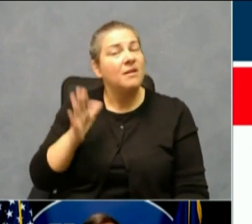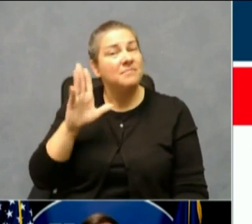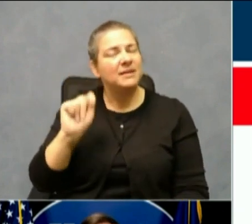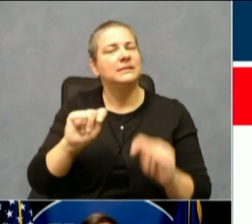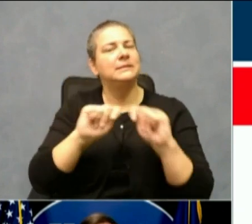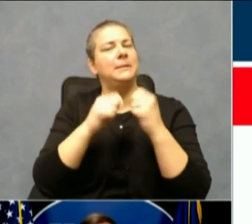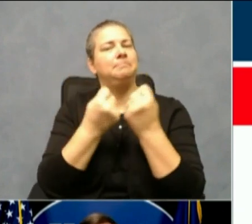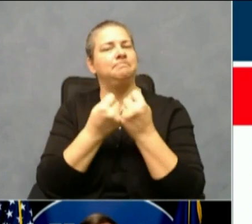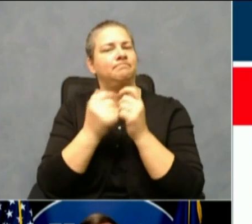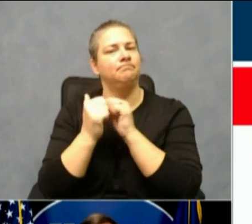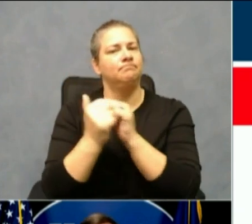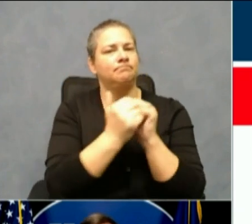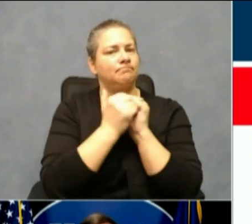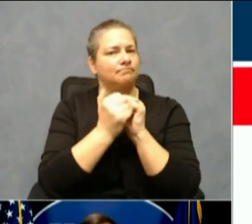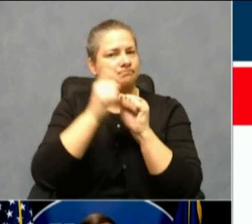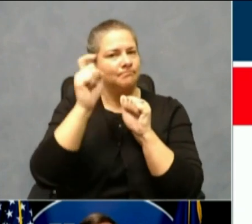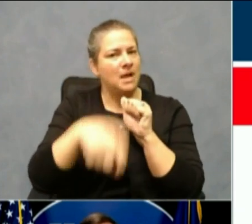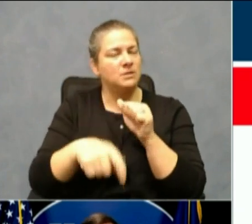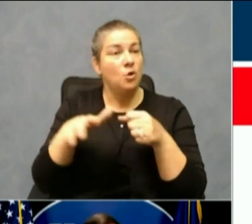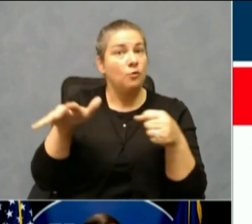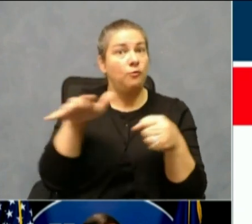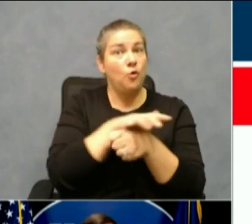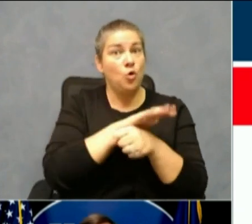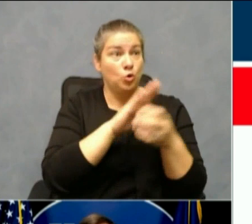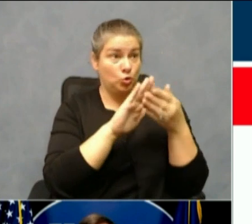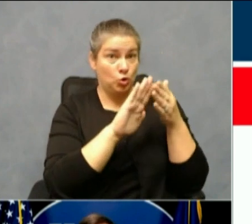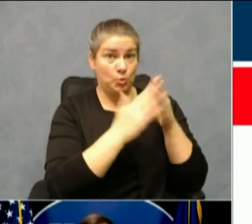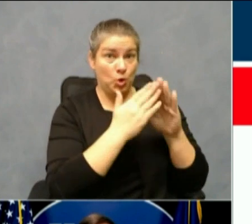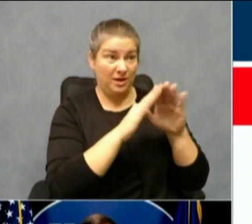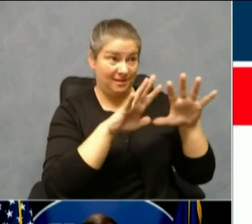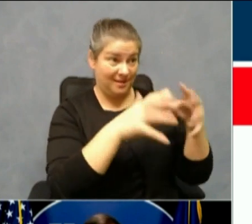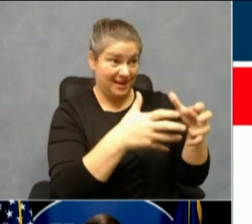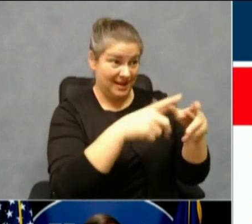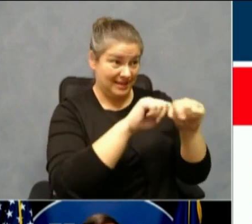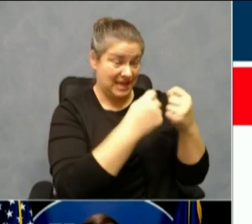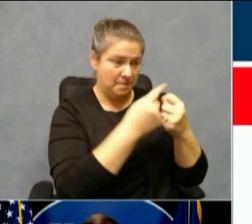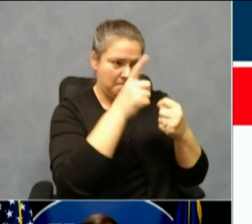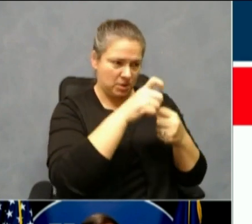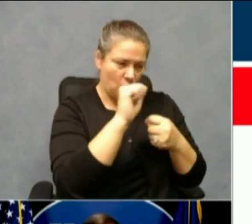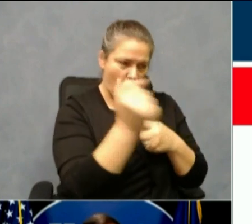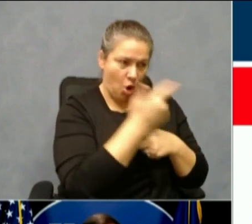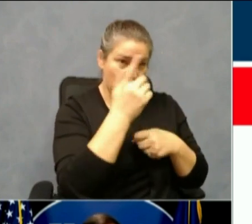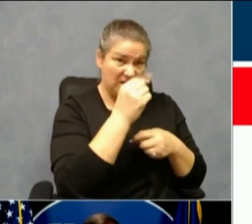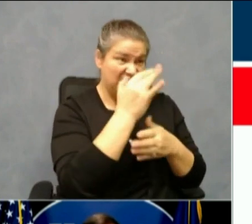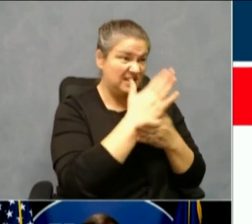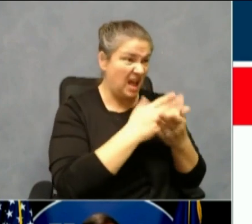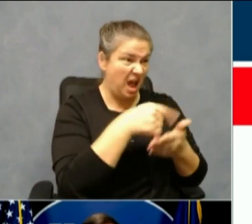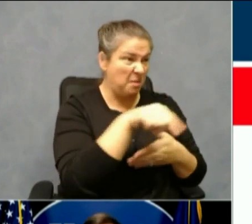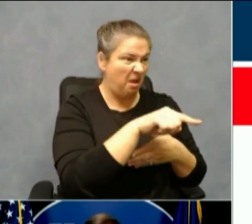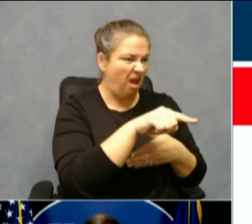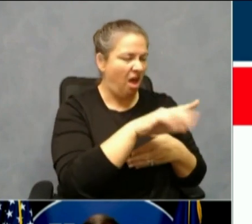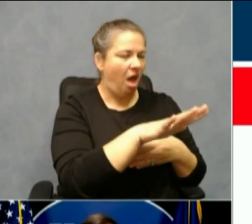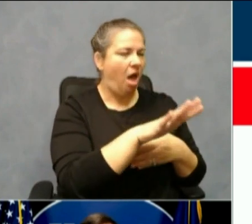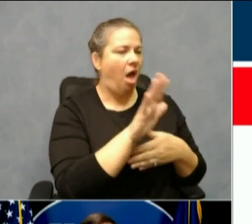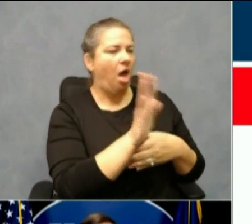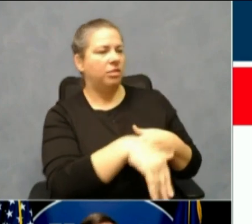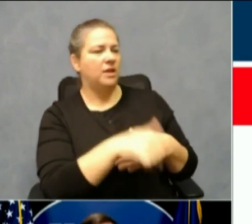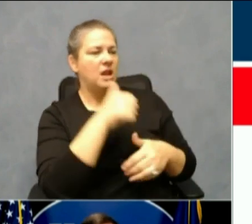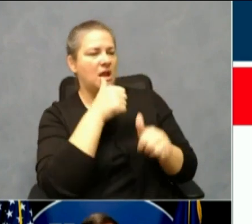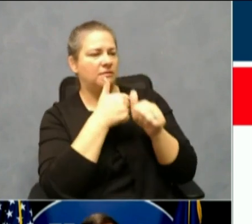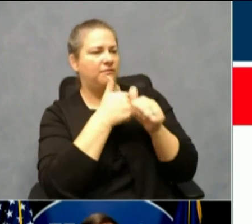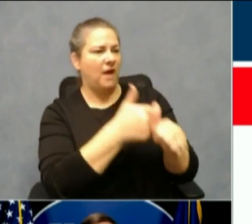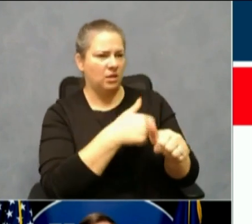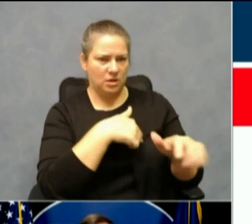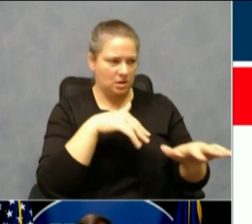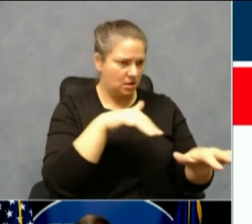if the entire team in a community isn't doing its part, and in fact, some people are going against the recommendations, you can't expect to get it